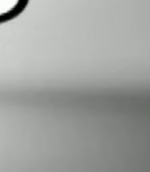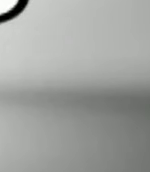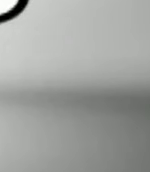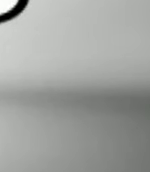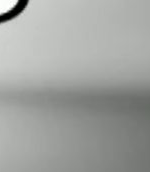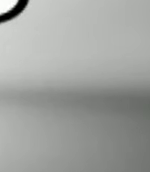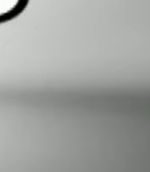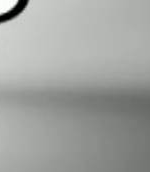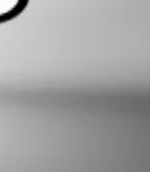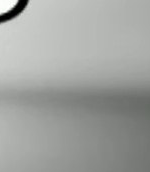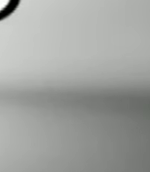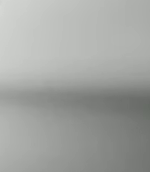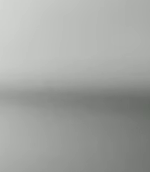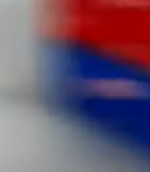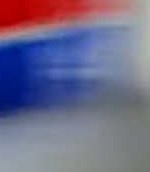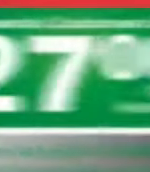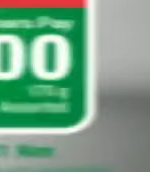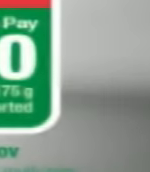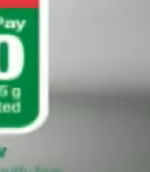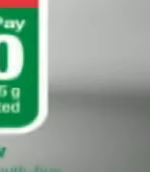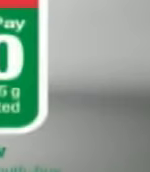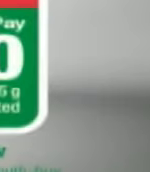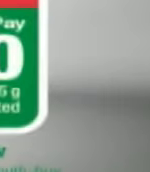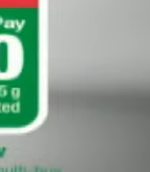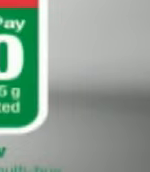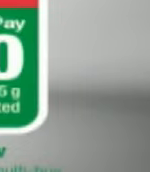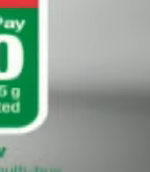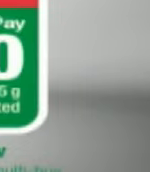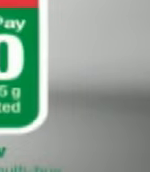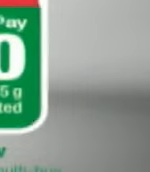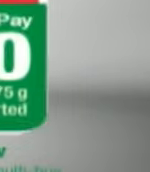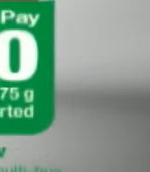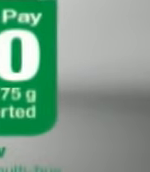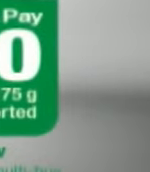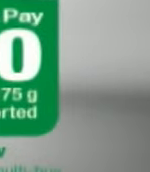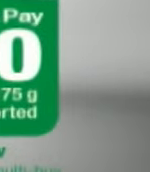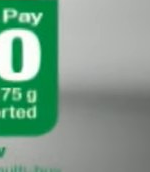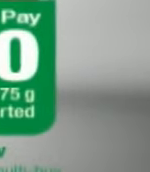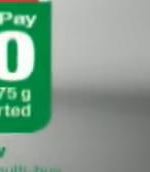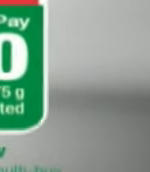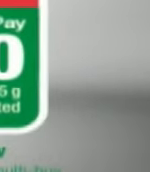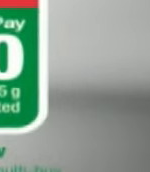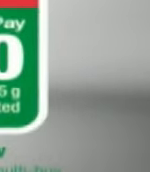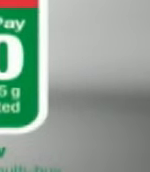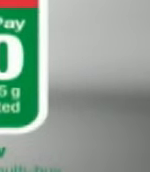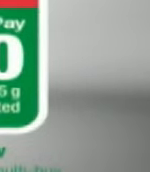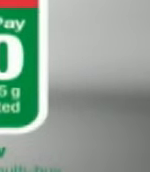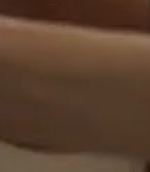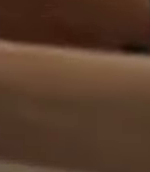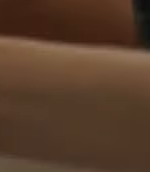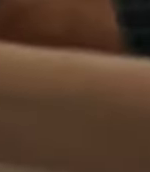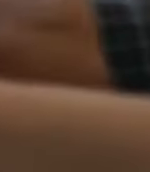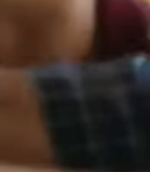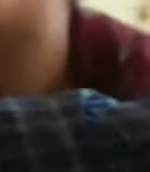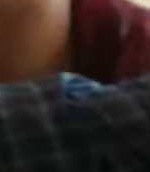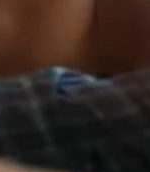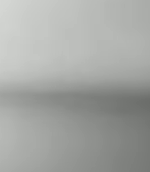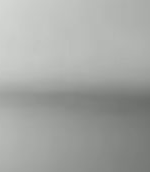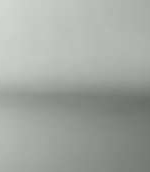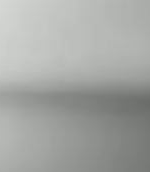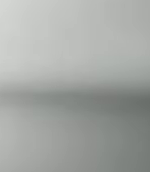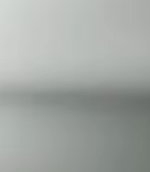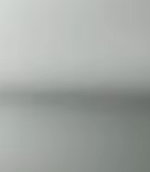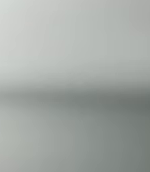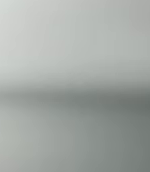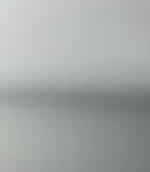refill for just $19.99 and Lifebuoy soap. Buy any three for only 27 emalangeni.